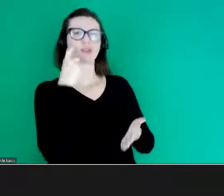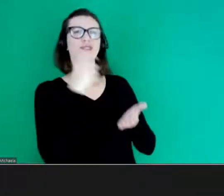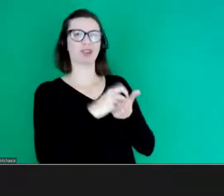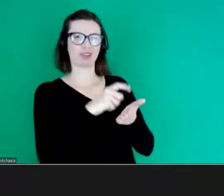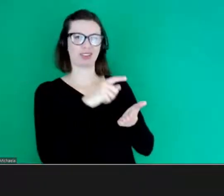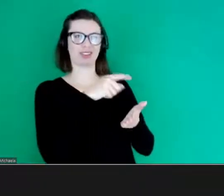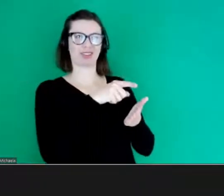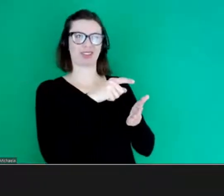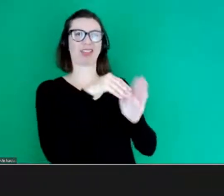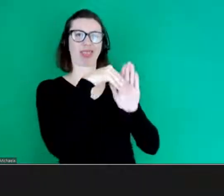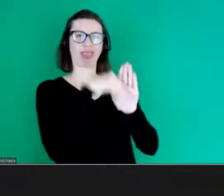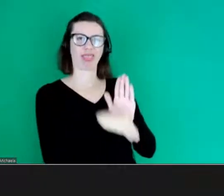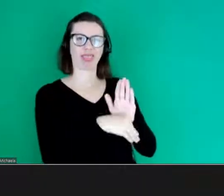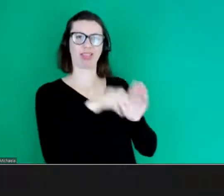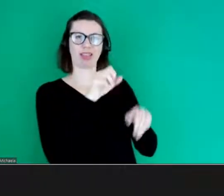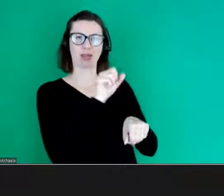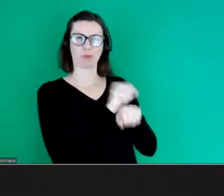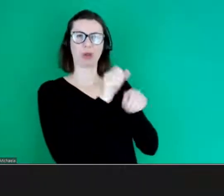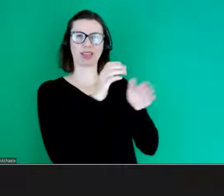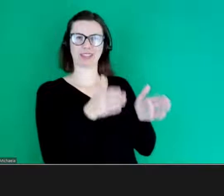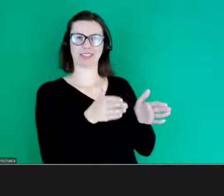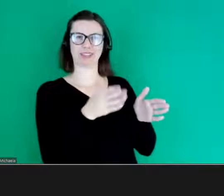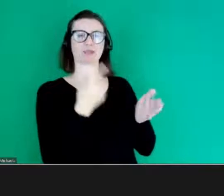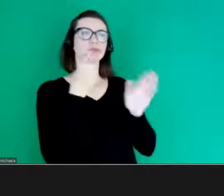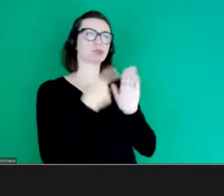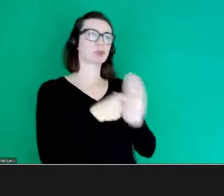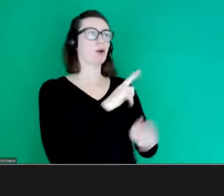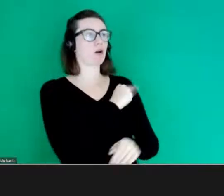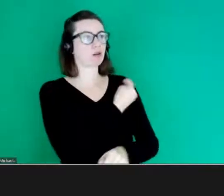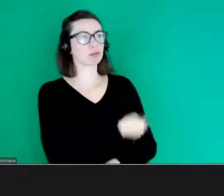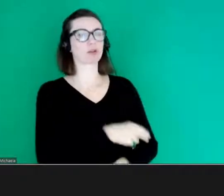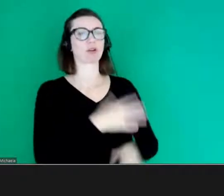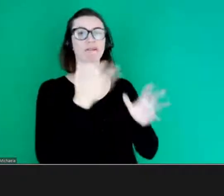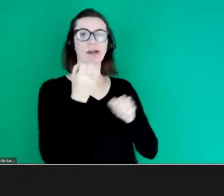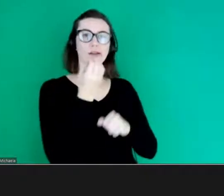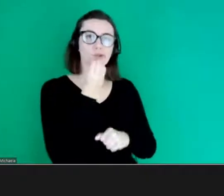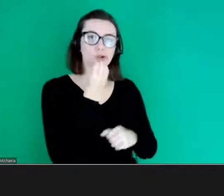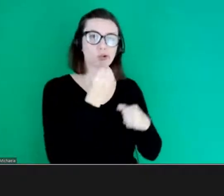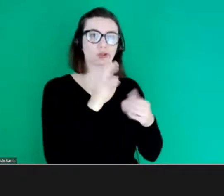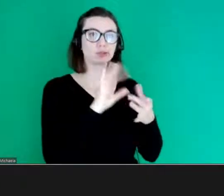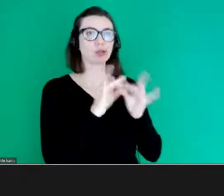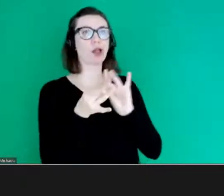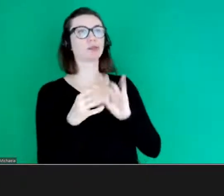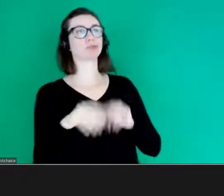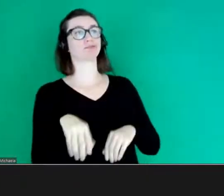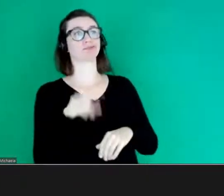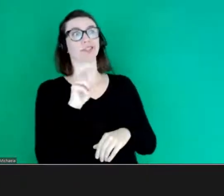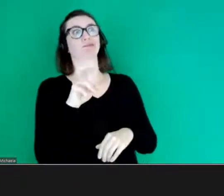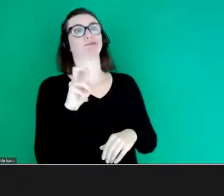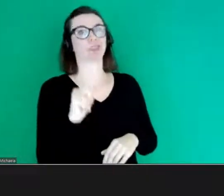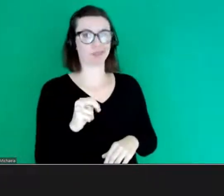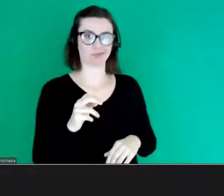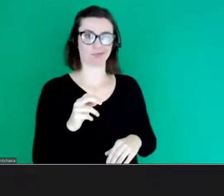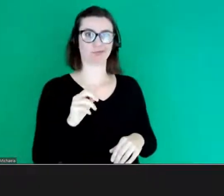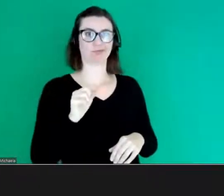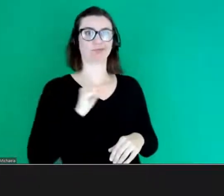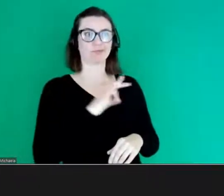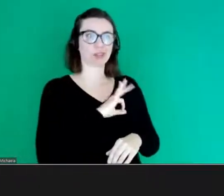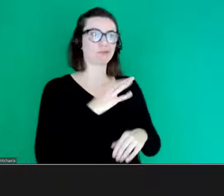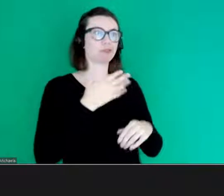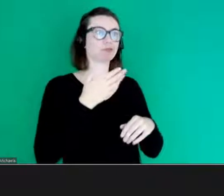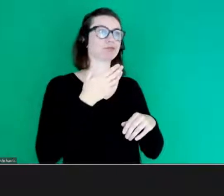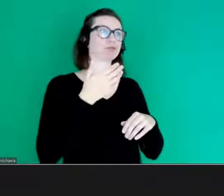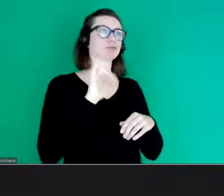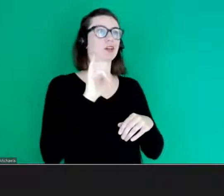employees, such as hospitals, fast food chains, even staff, substitutes, bus school